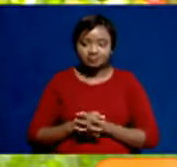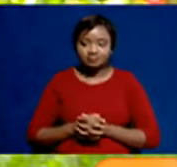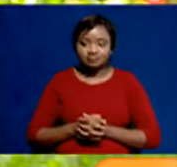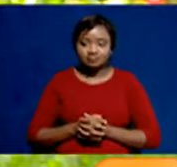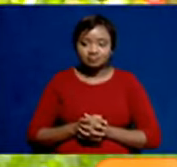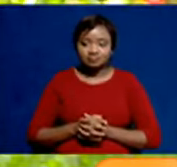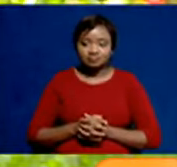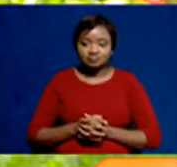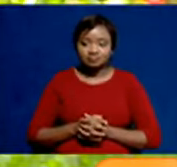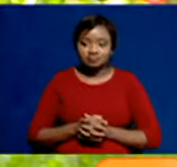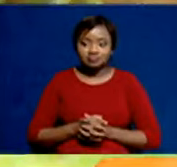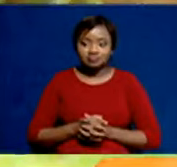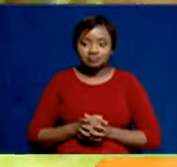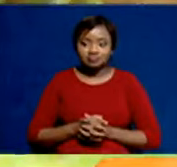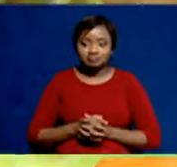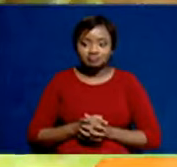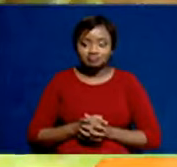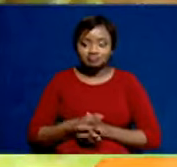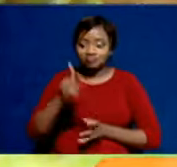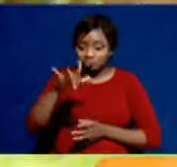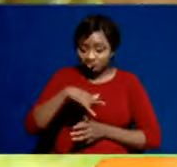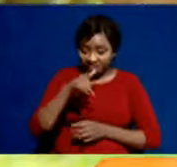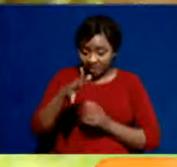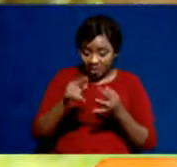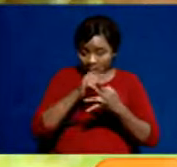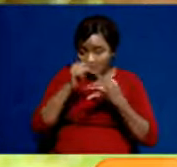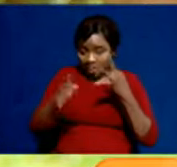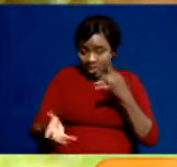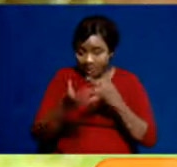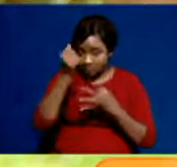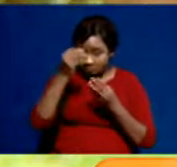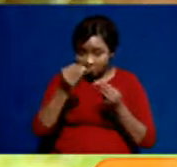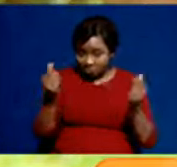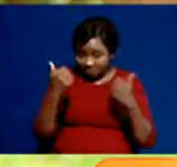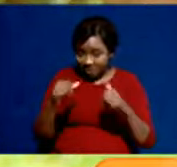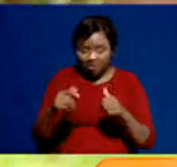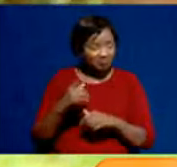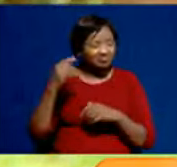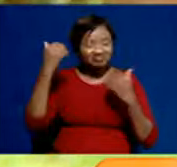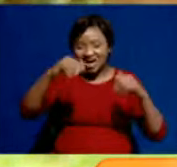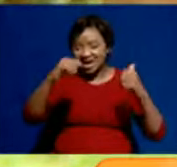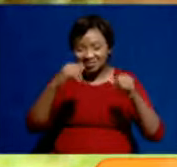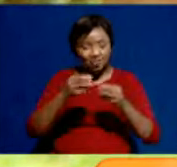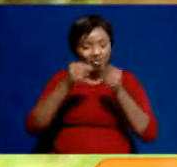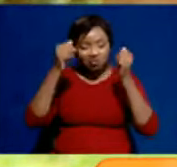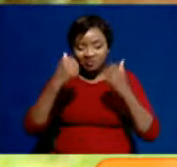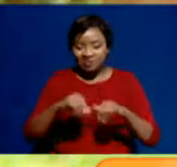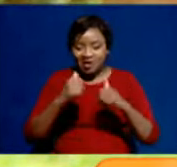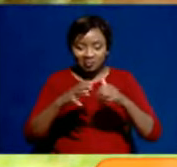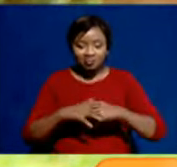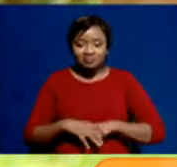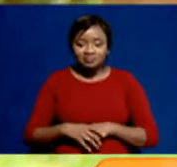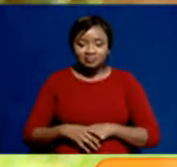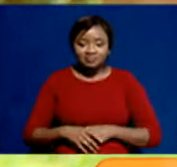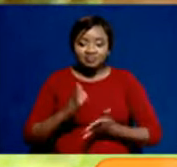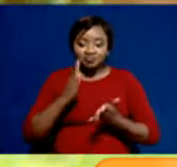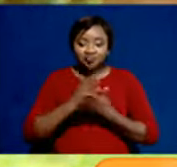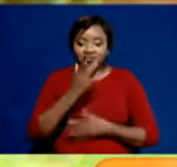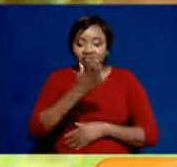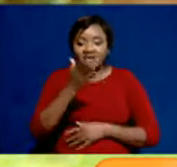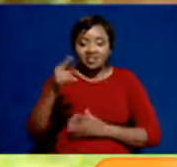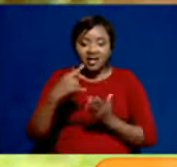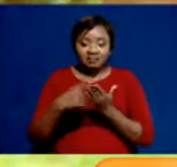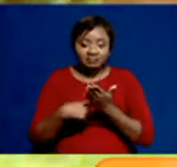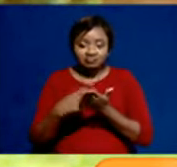parties. You feel that hasn't... Absolutely nothing. While the talks were going on, they